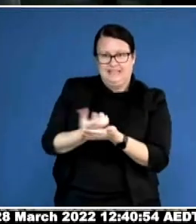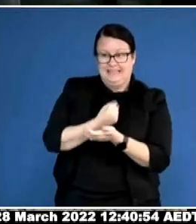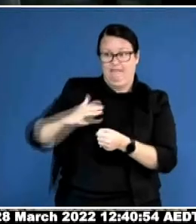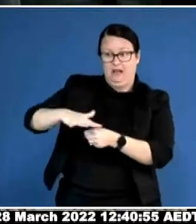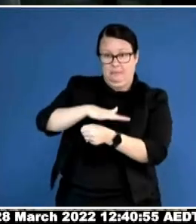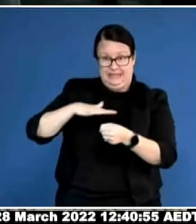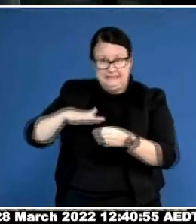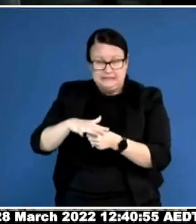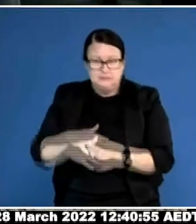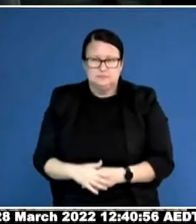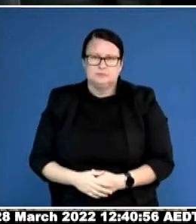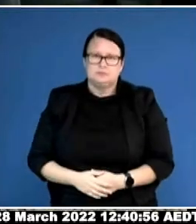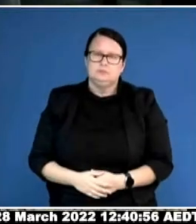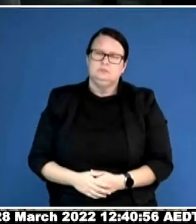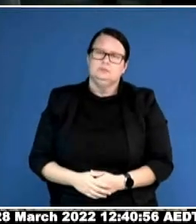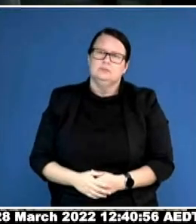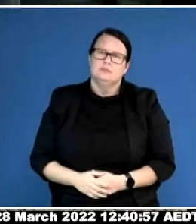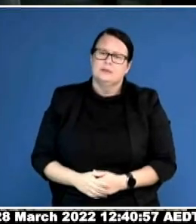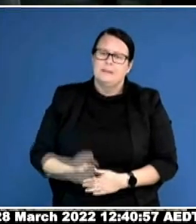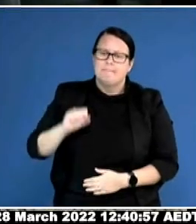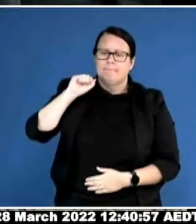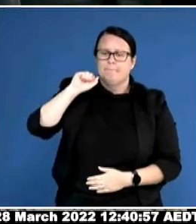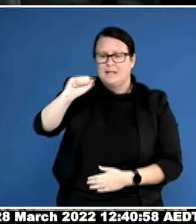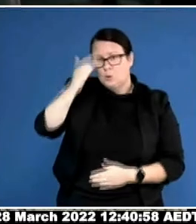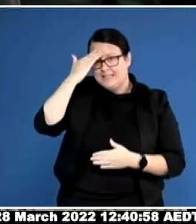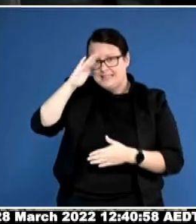your experience with a hospital admission in